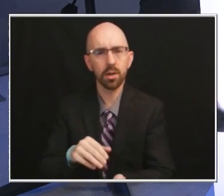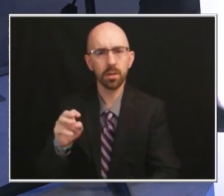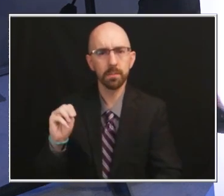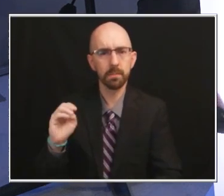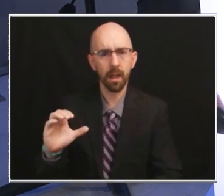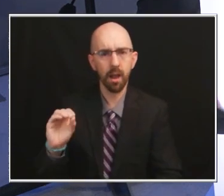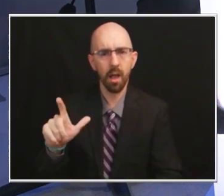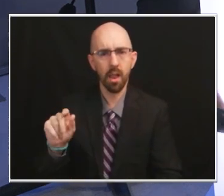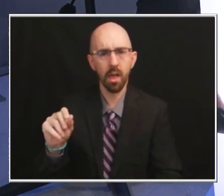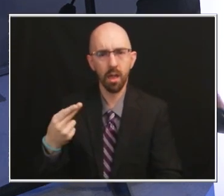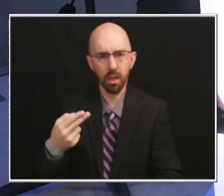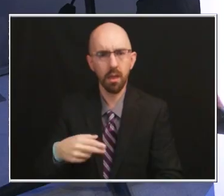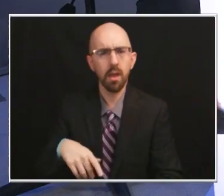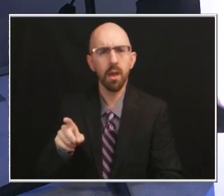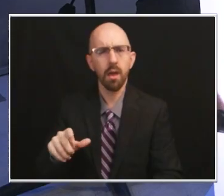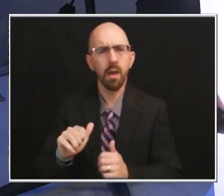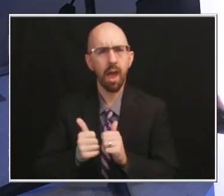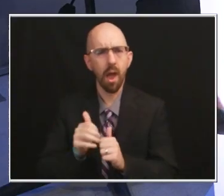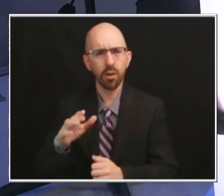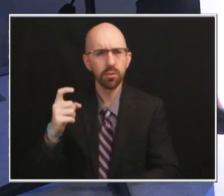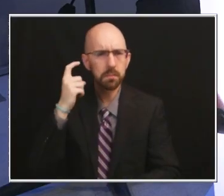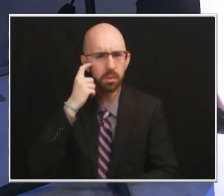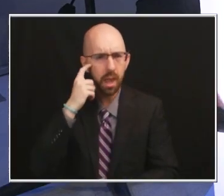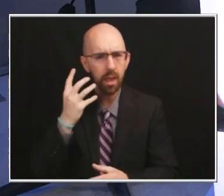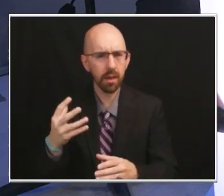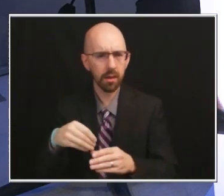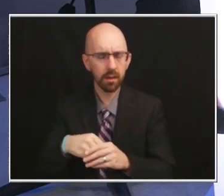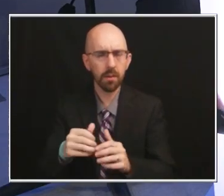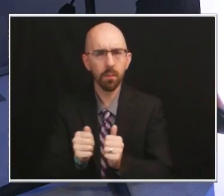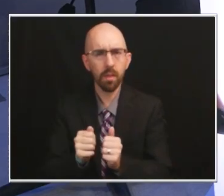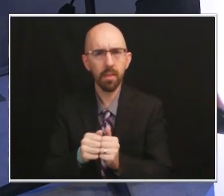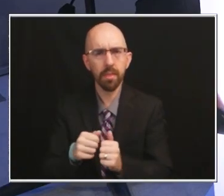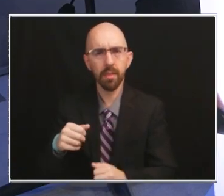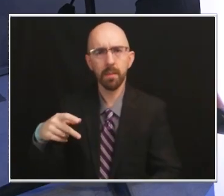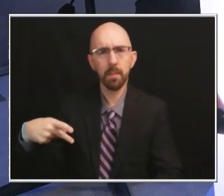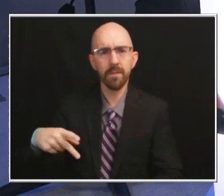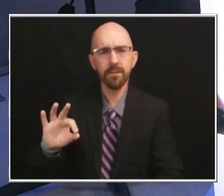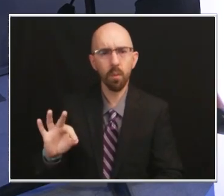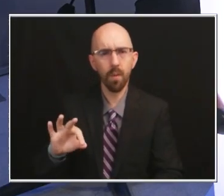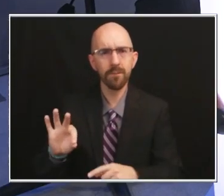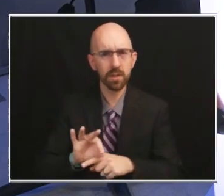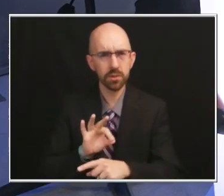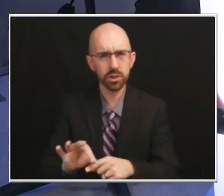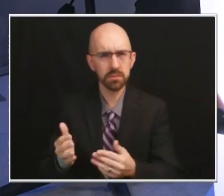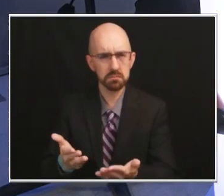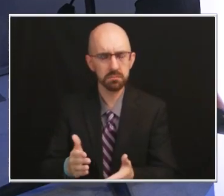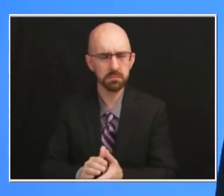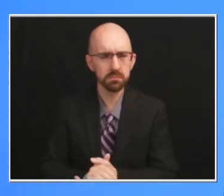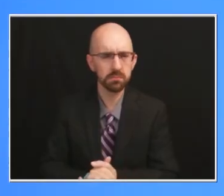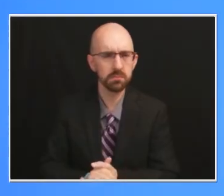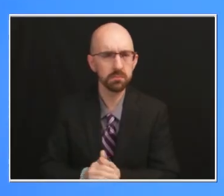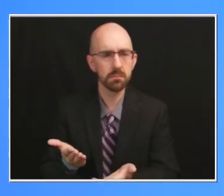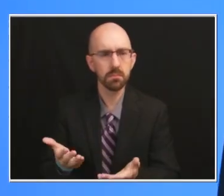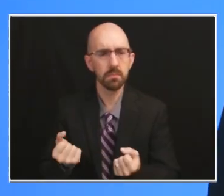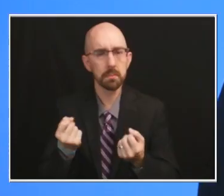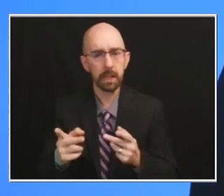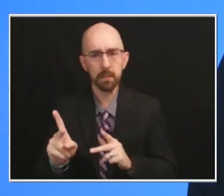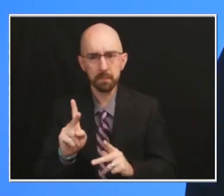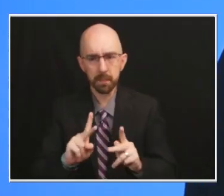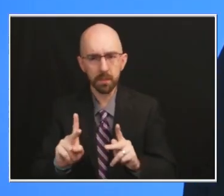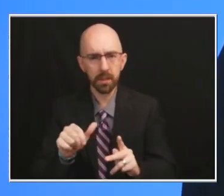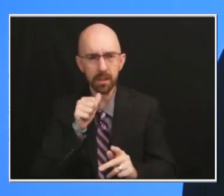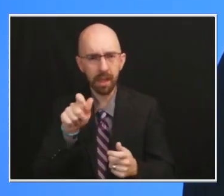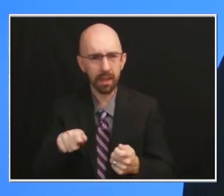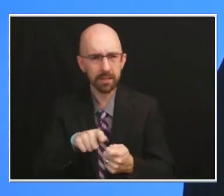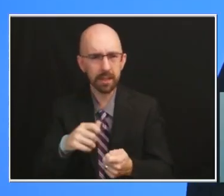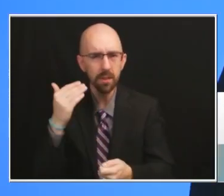McCulloch, how does your brain play a role in pelvic floor function? So a lot of people aren't exactly aware that they